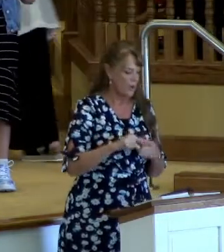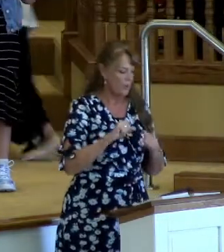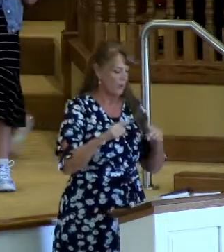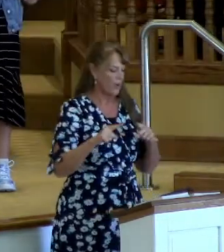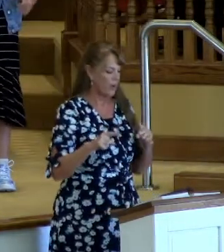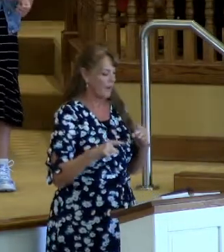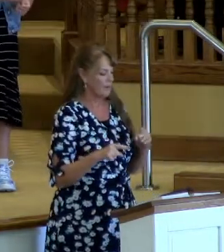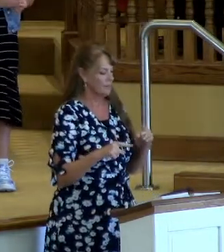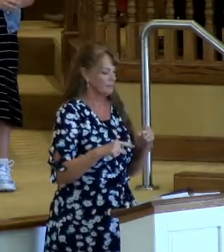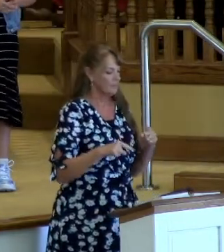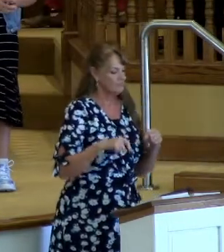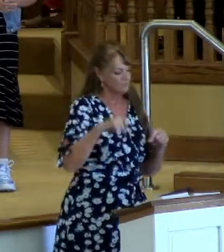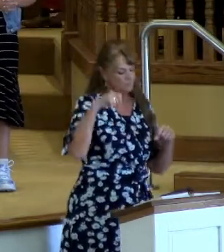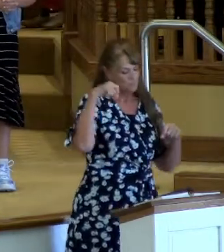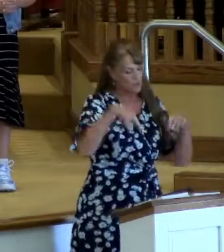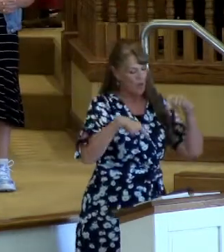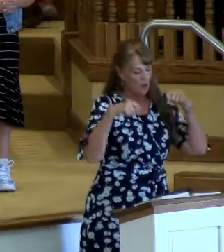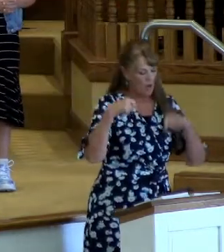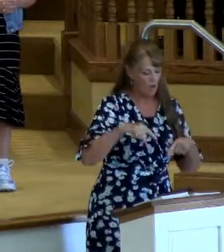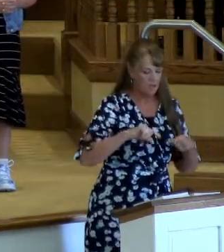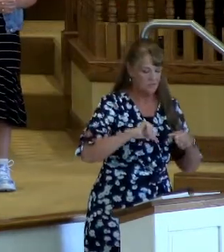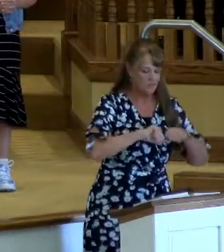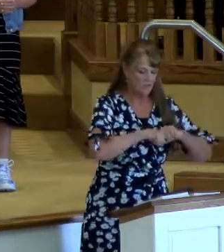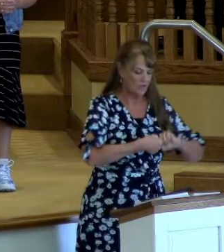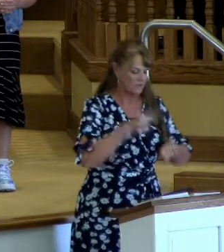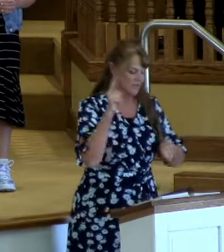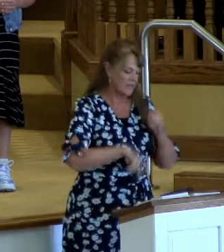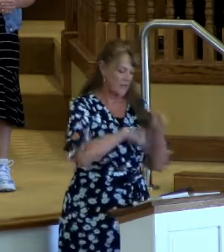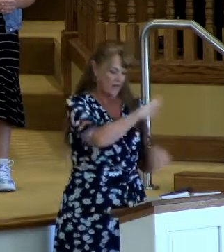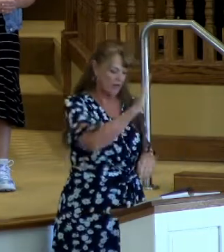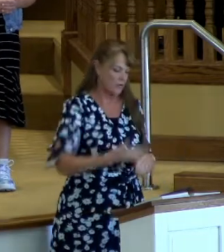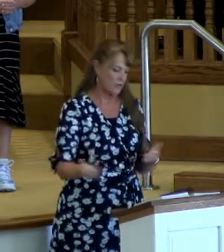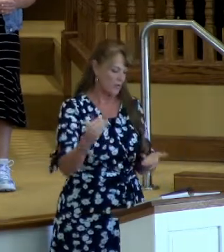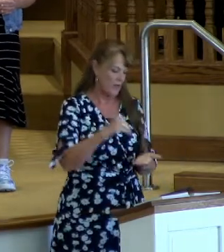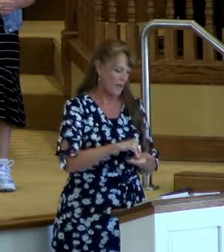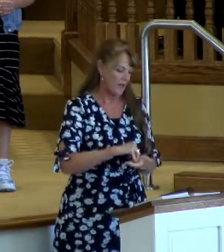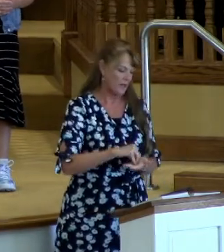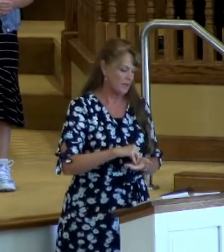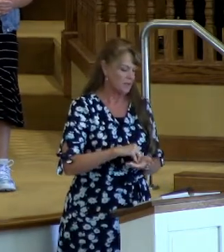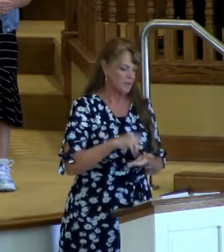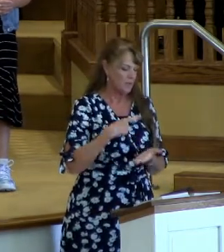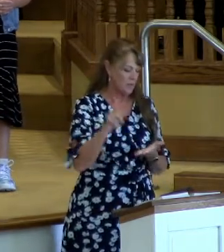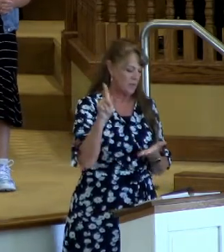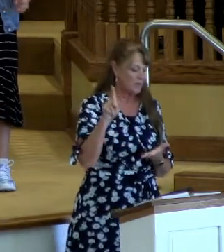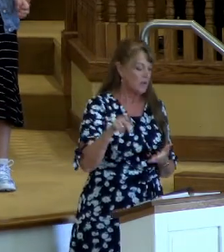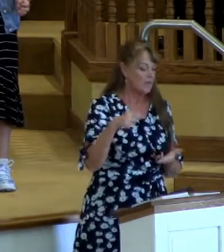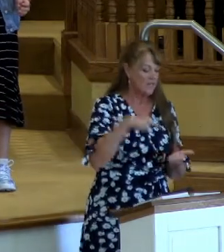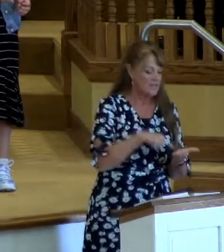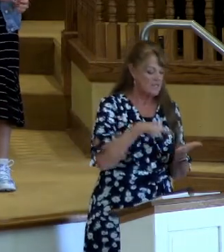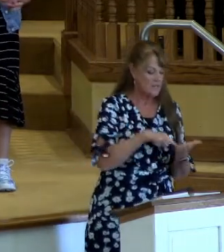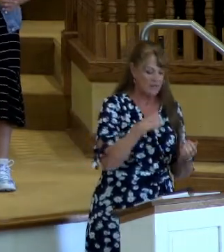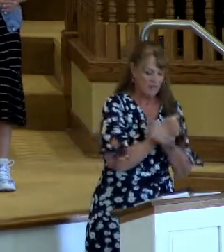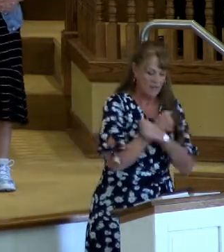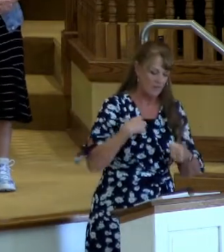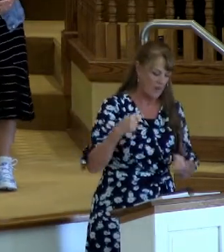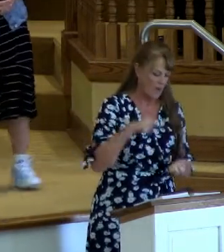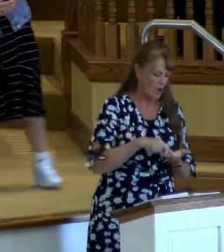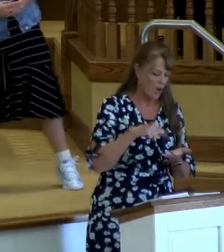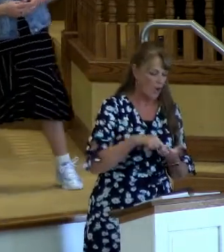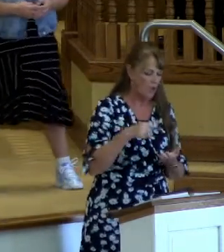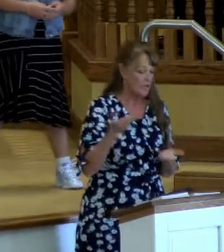But drops of grief can ne'er repay the debt of love I